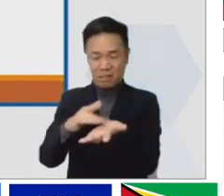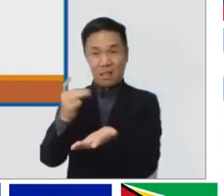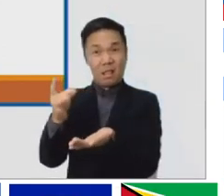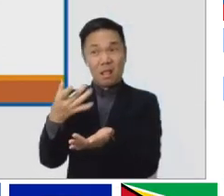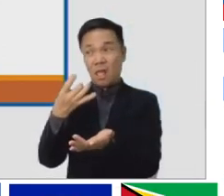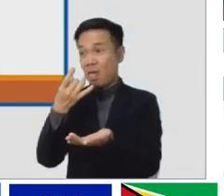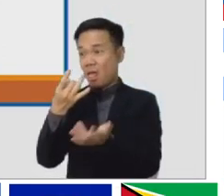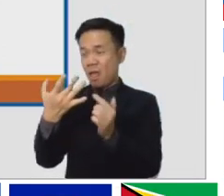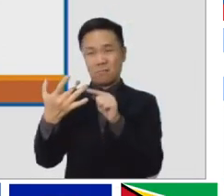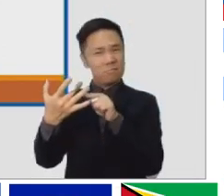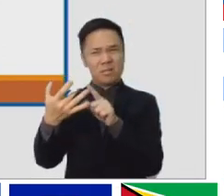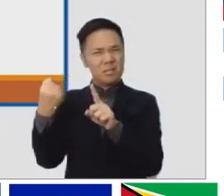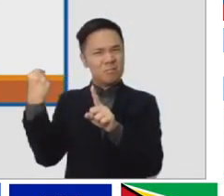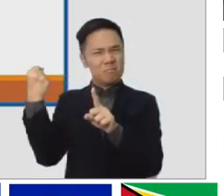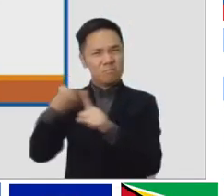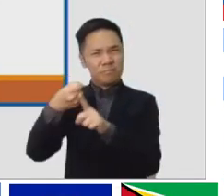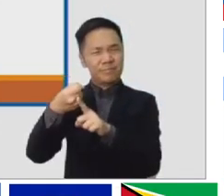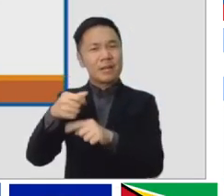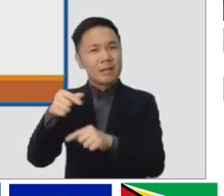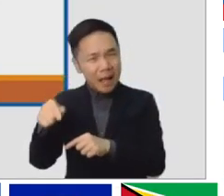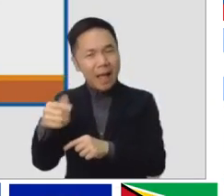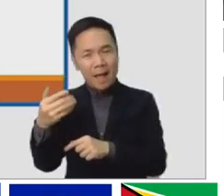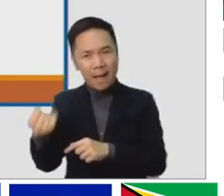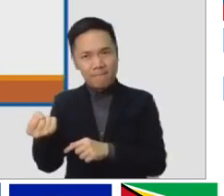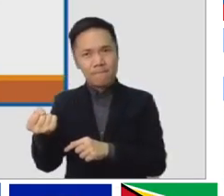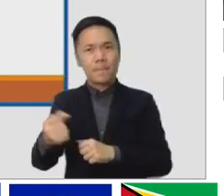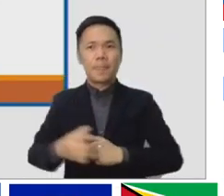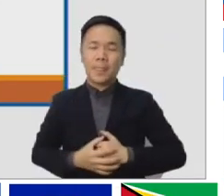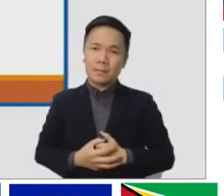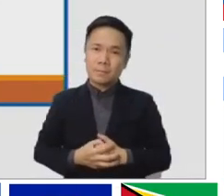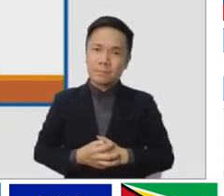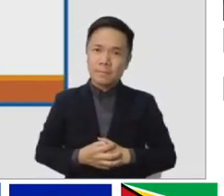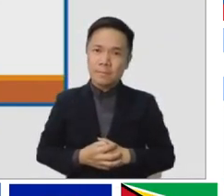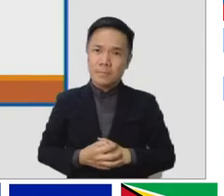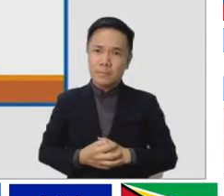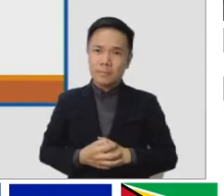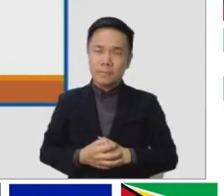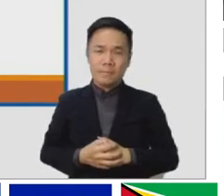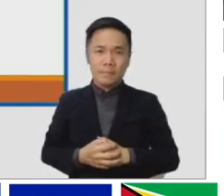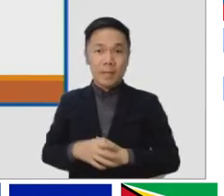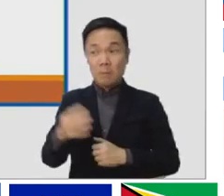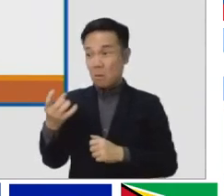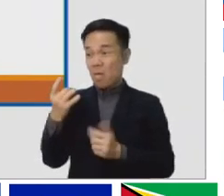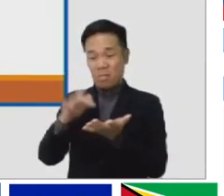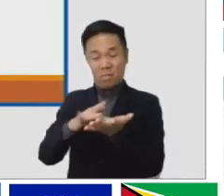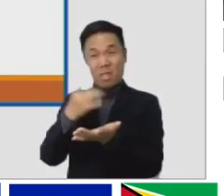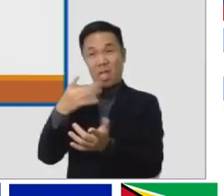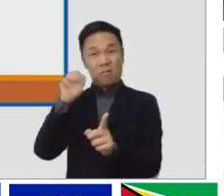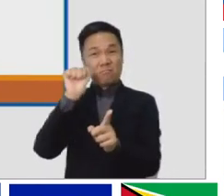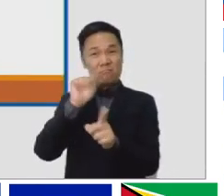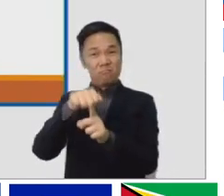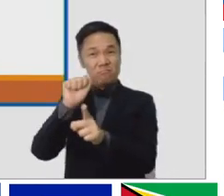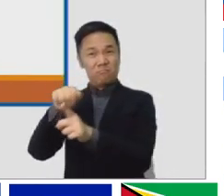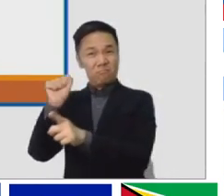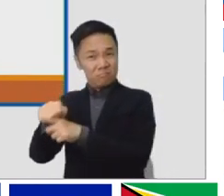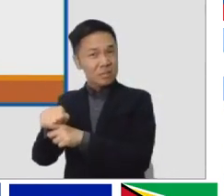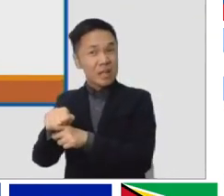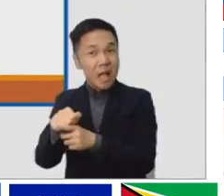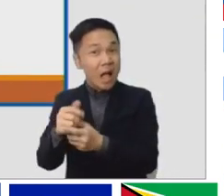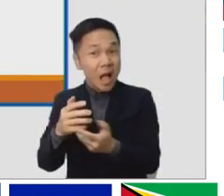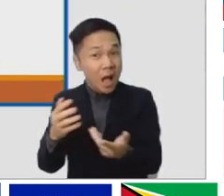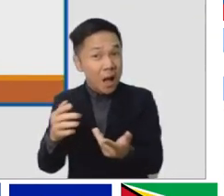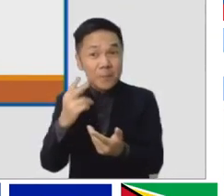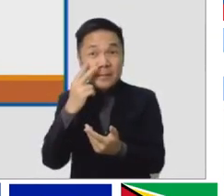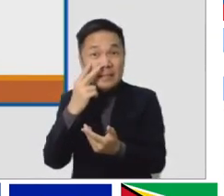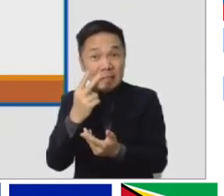the CARICOM space. And here we end up with two things. One, State of Public Health Report,